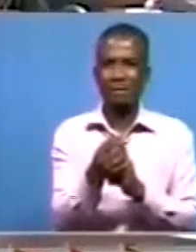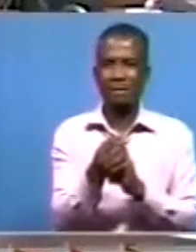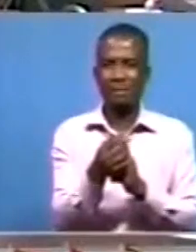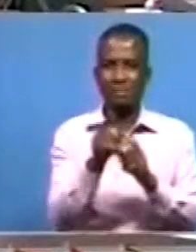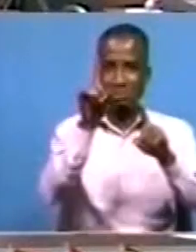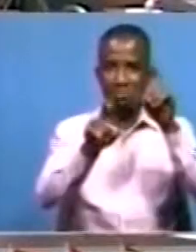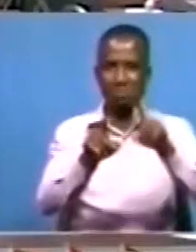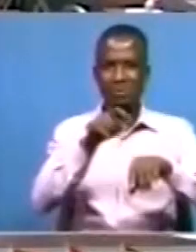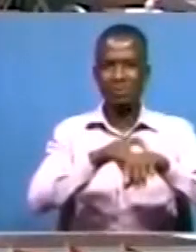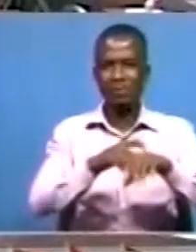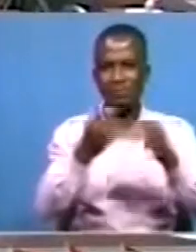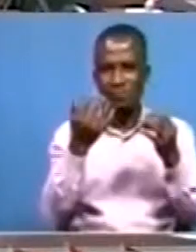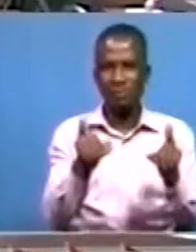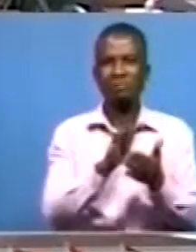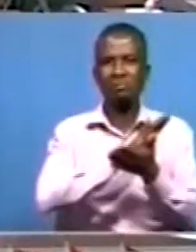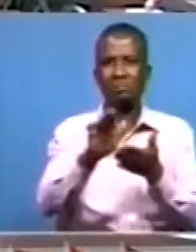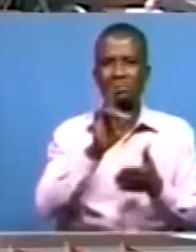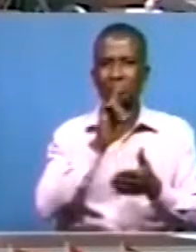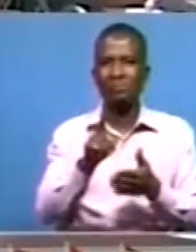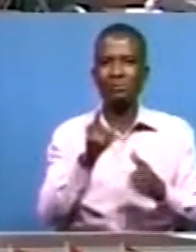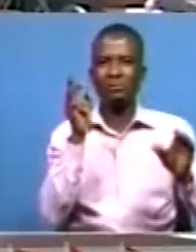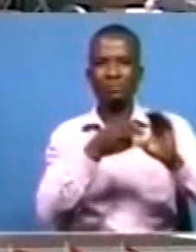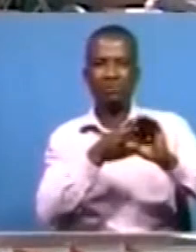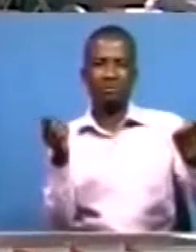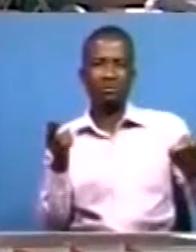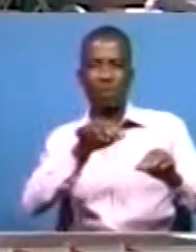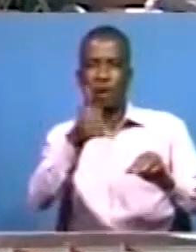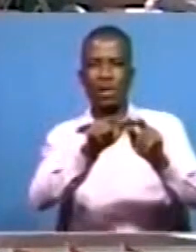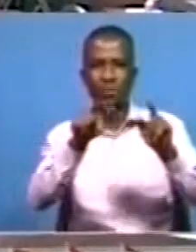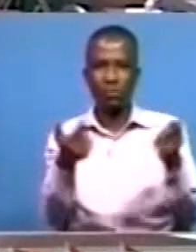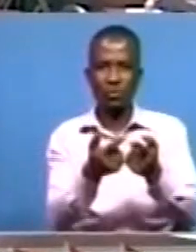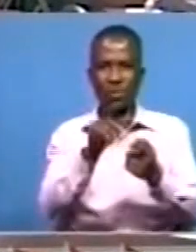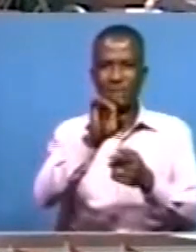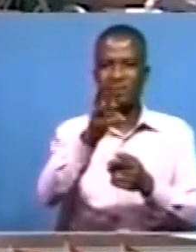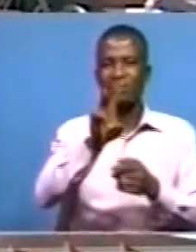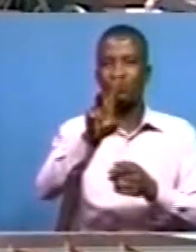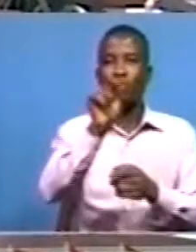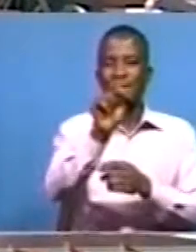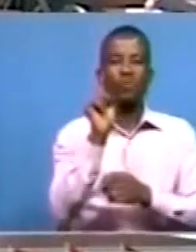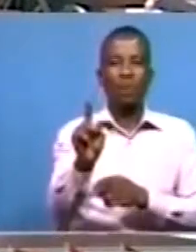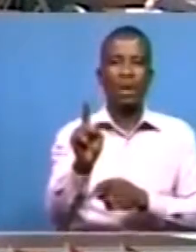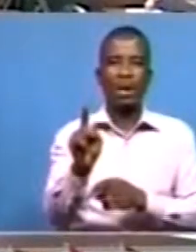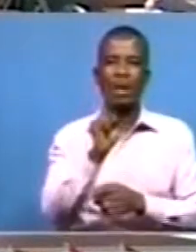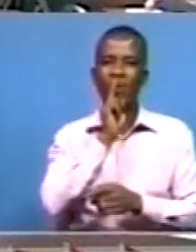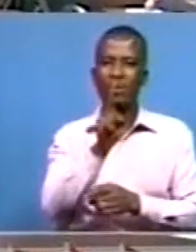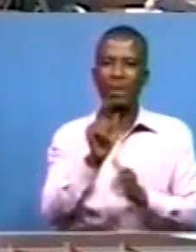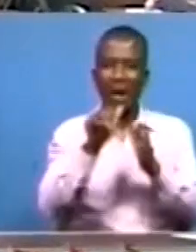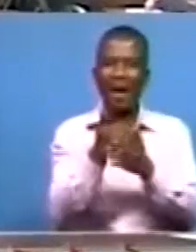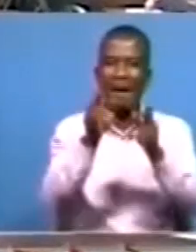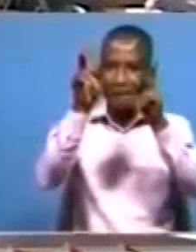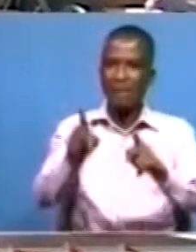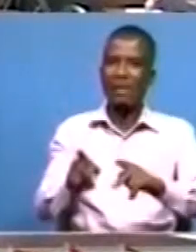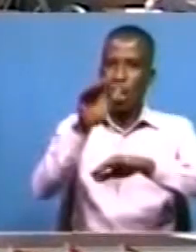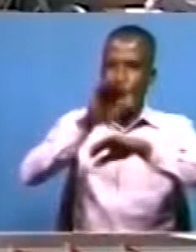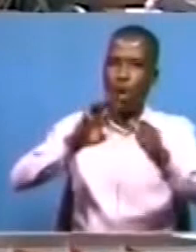re-examination. Clearly, the positive part of the provision in Section 72(1) is the fact that the person who calls